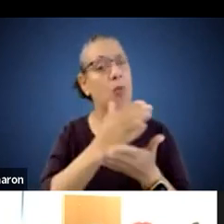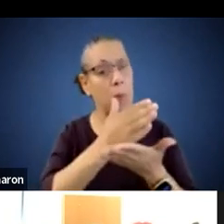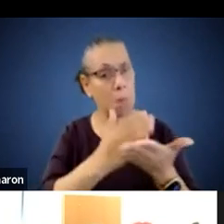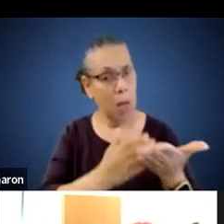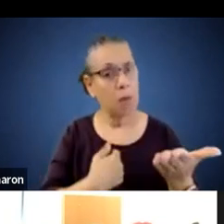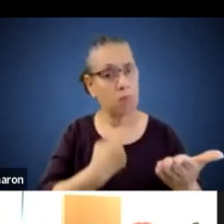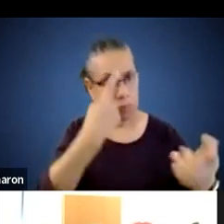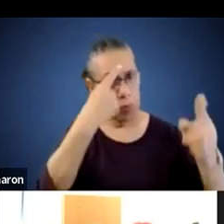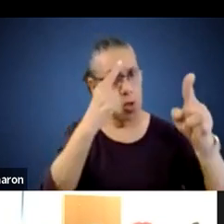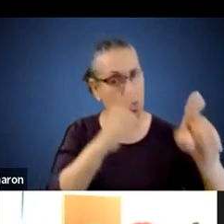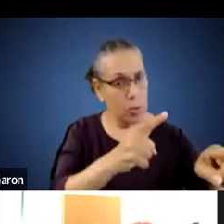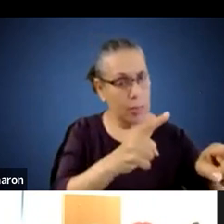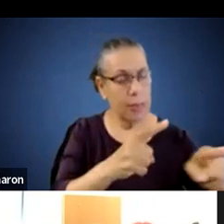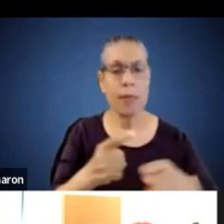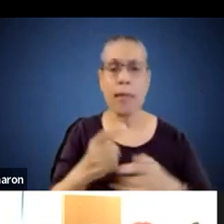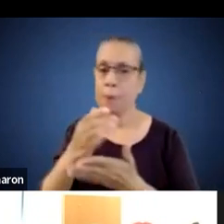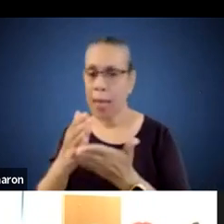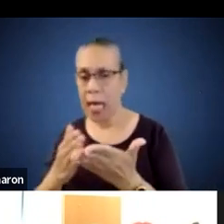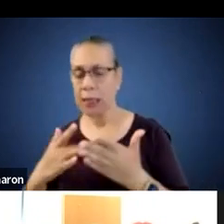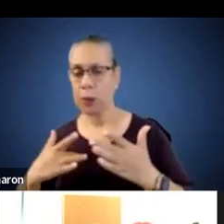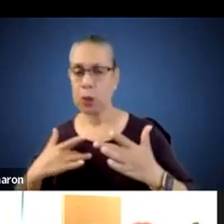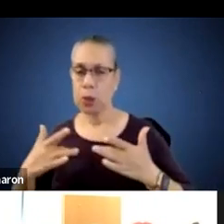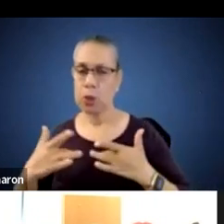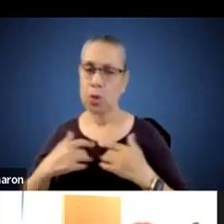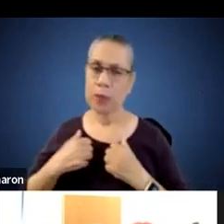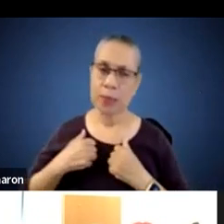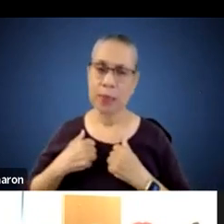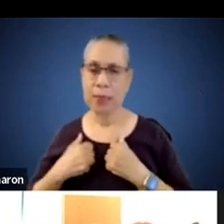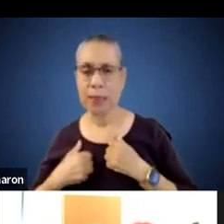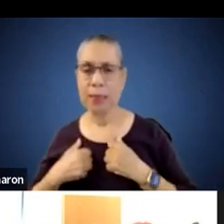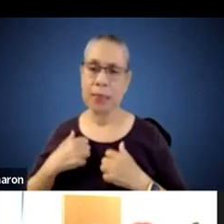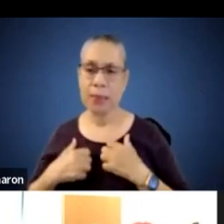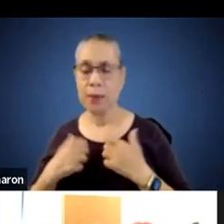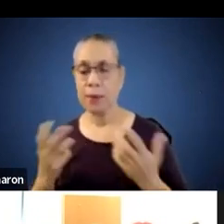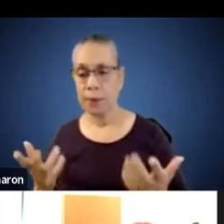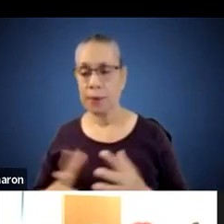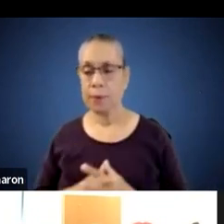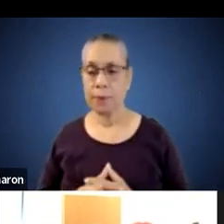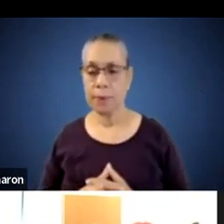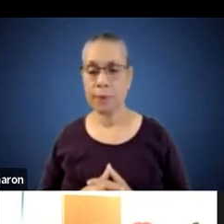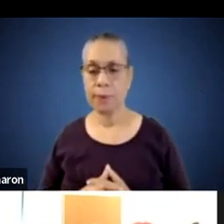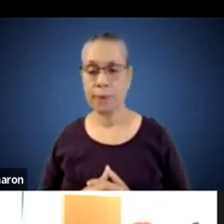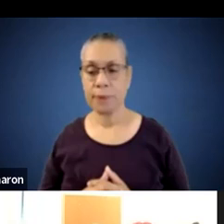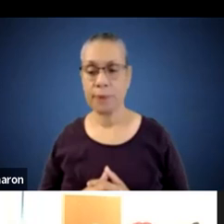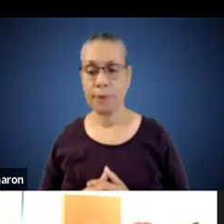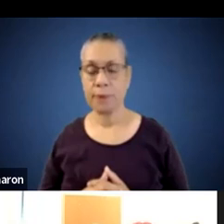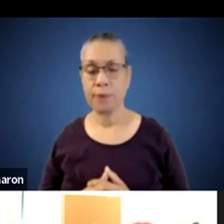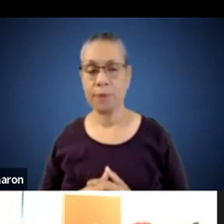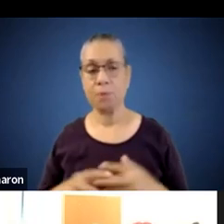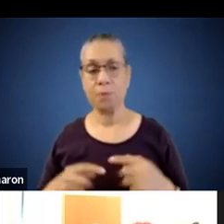they're things that we're all concerned about um question but I too